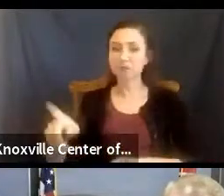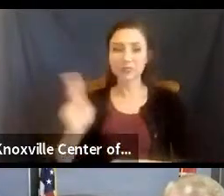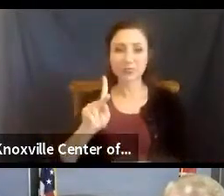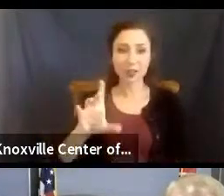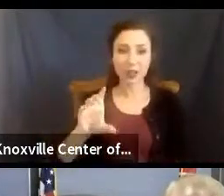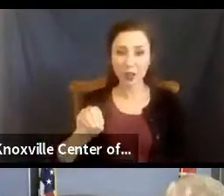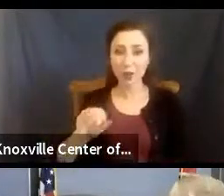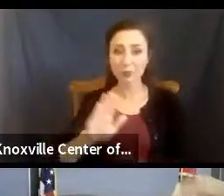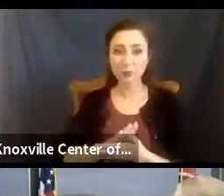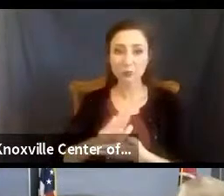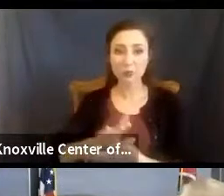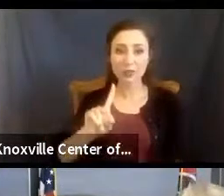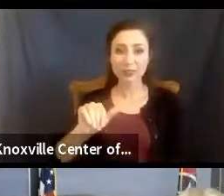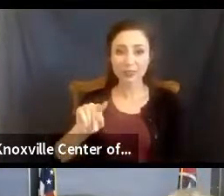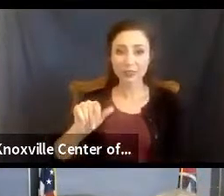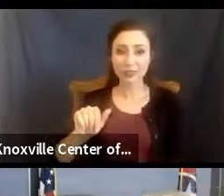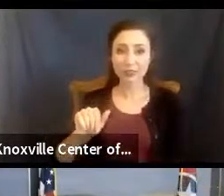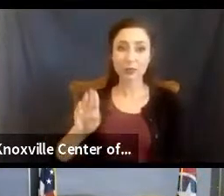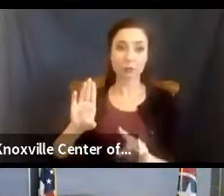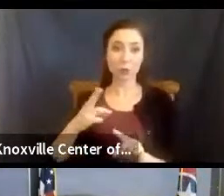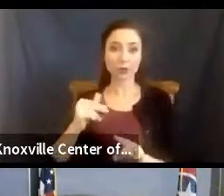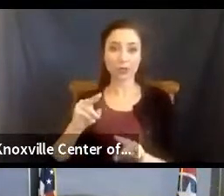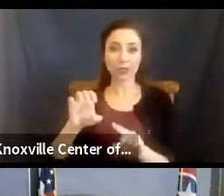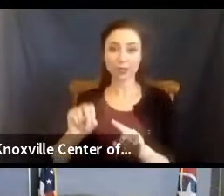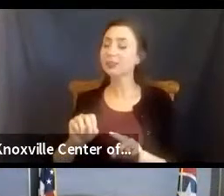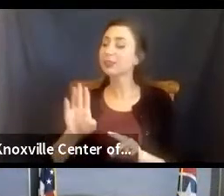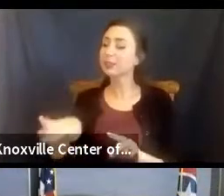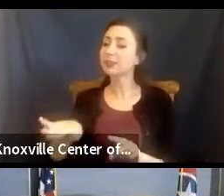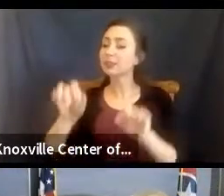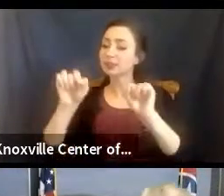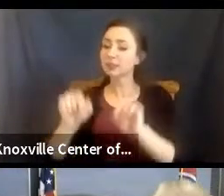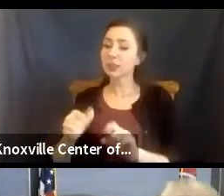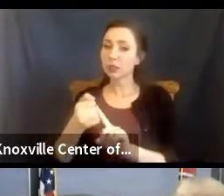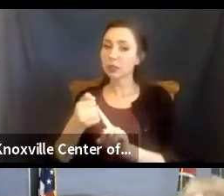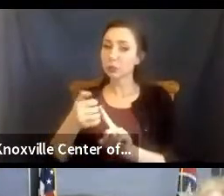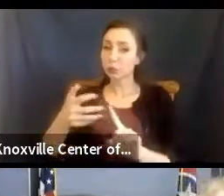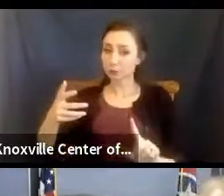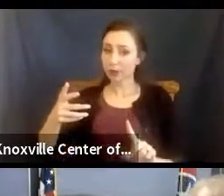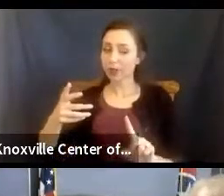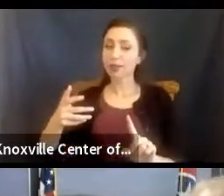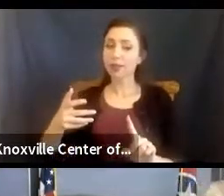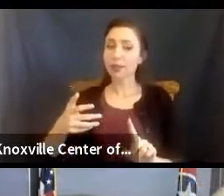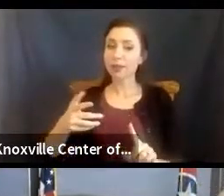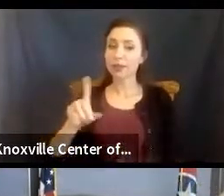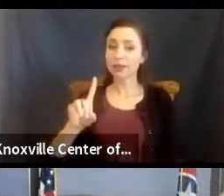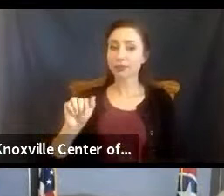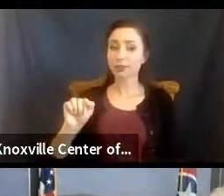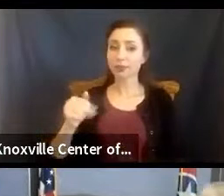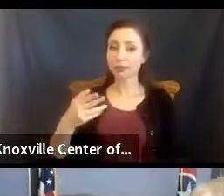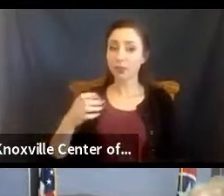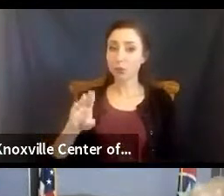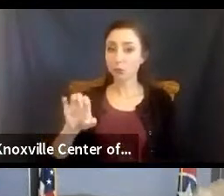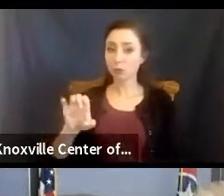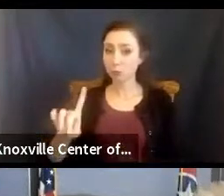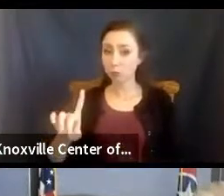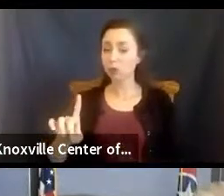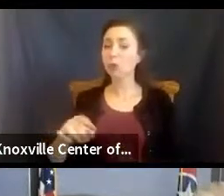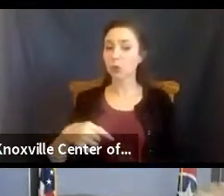Lisa, can you elaborate a little bit about, so the dashboard you show us and